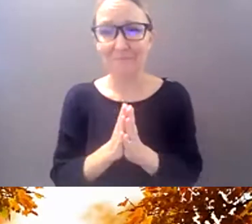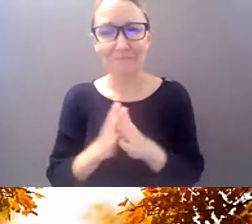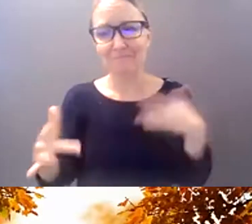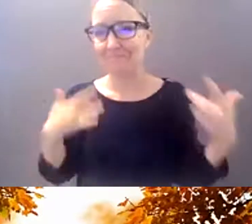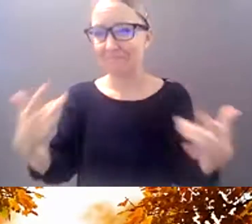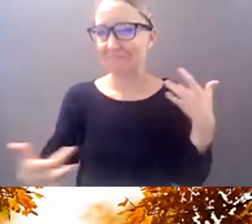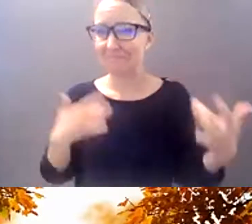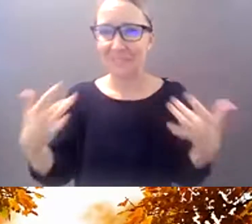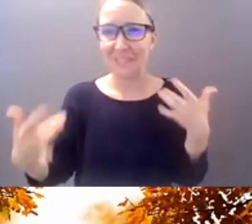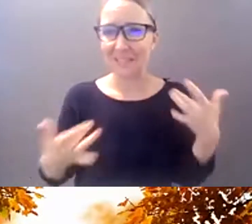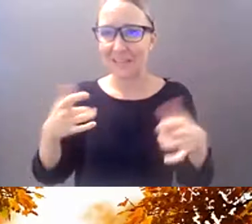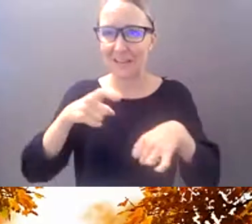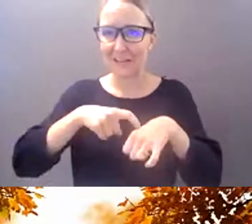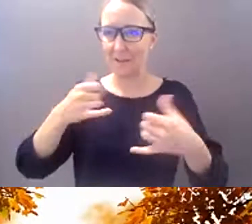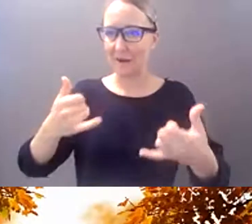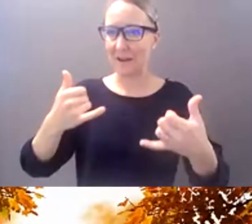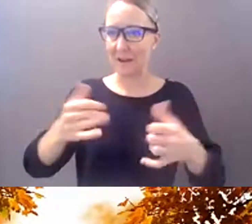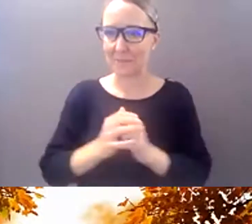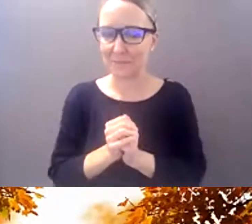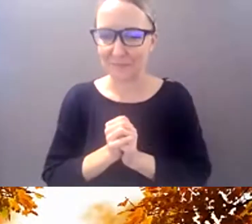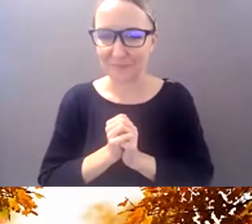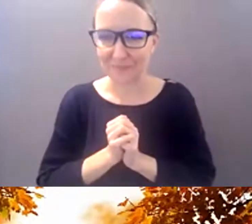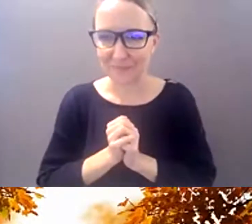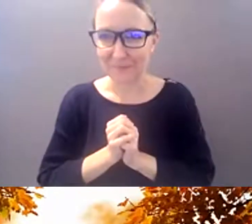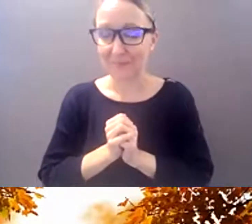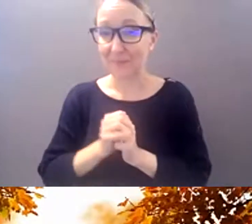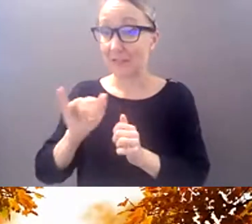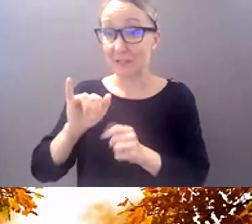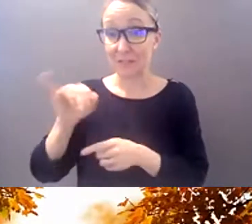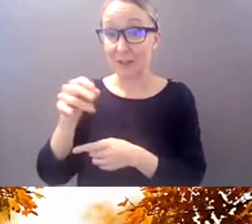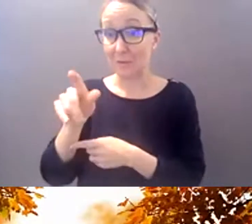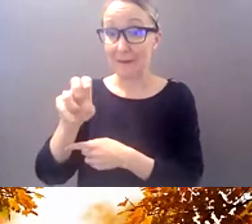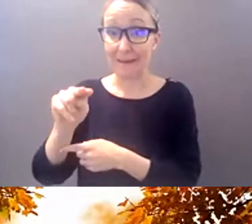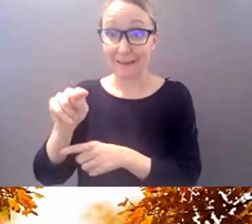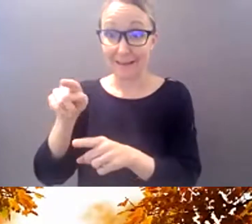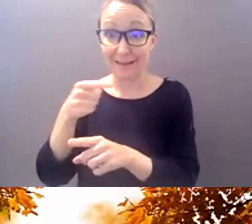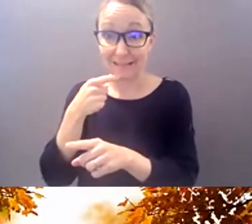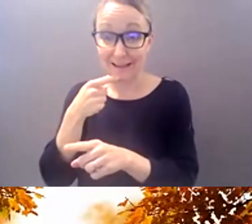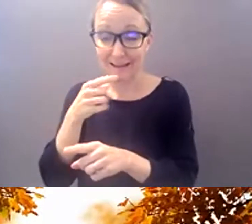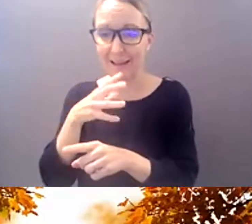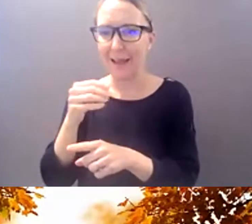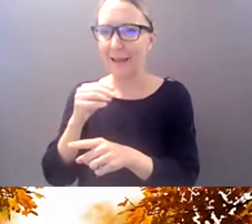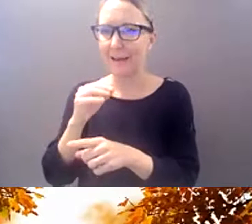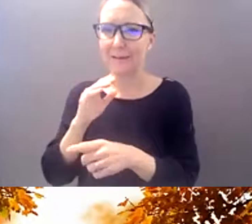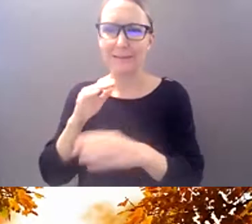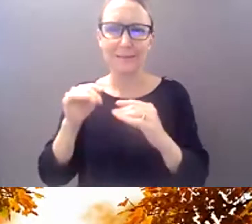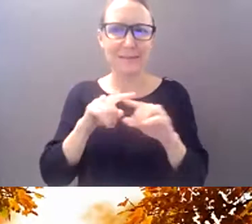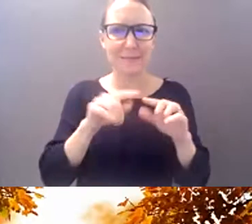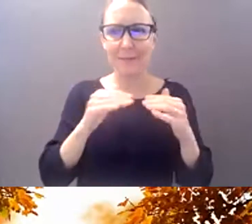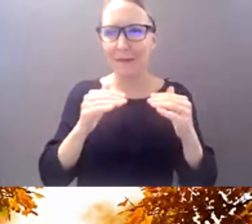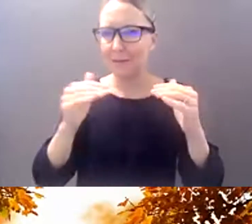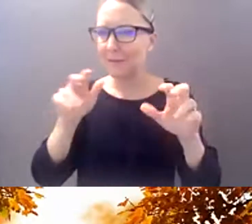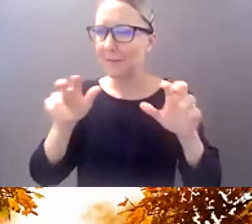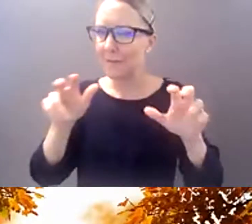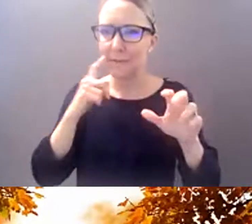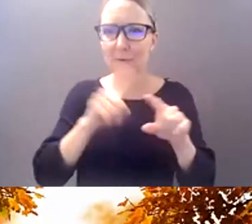times that we live in, as Joaquin had stated. Unprecedented levels of investment in aging and disability